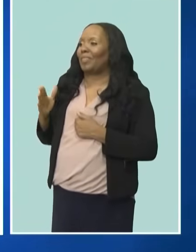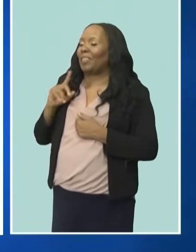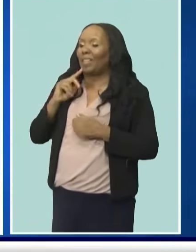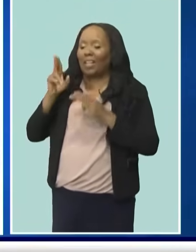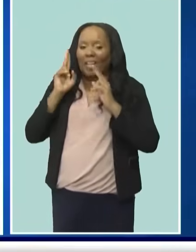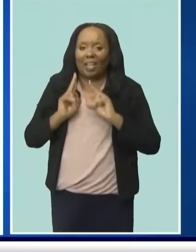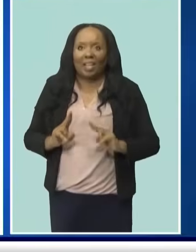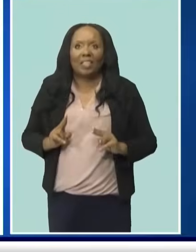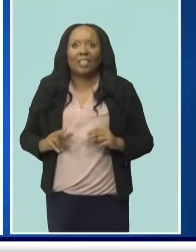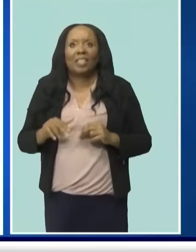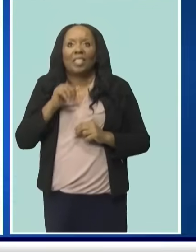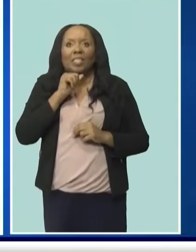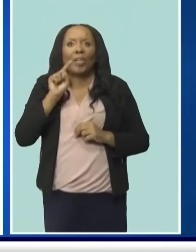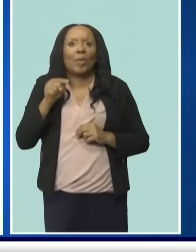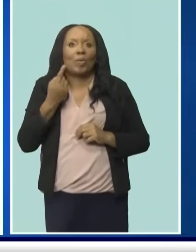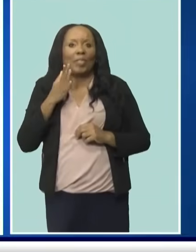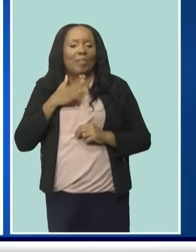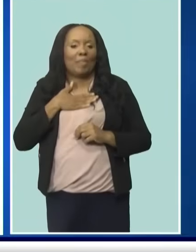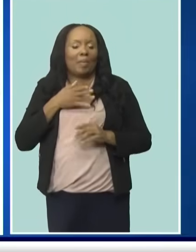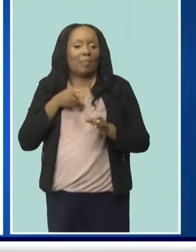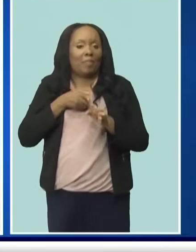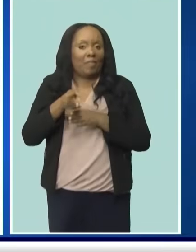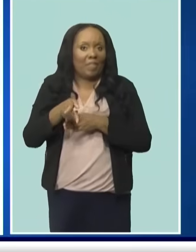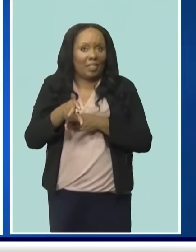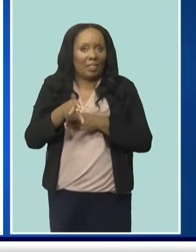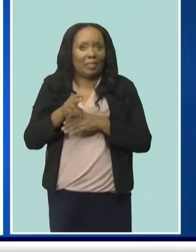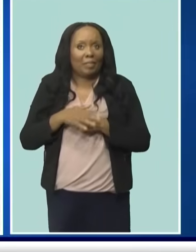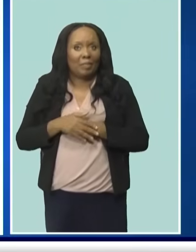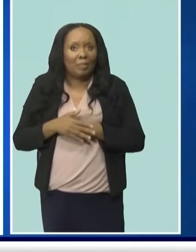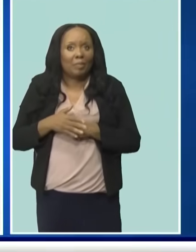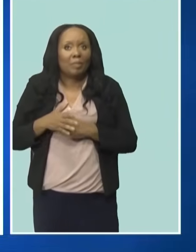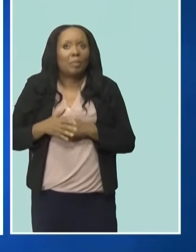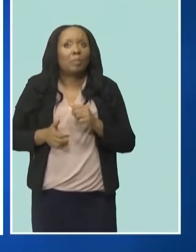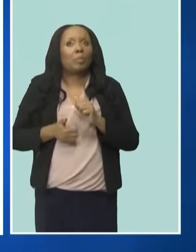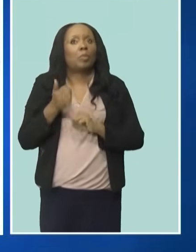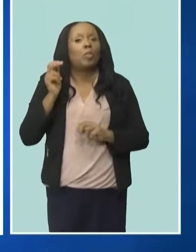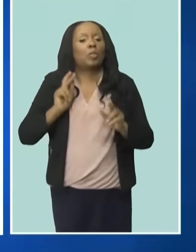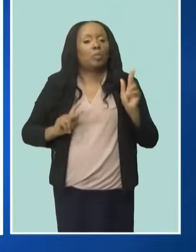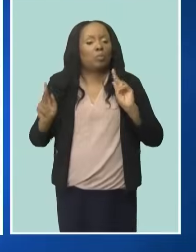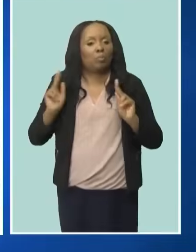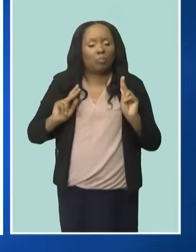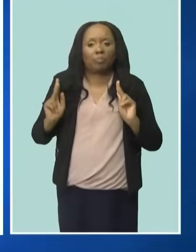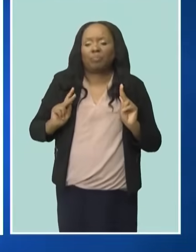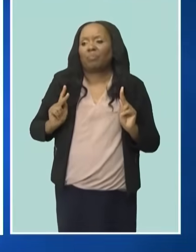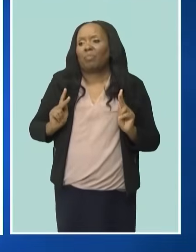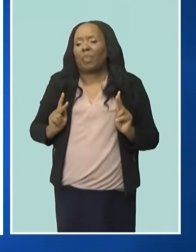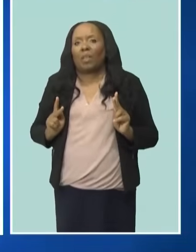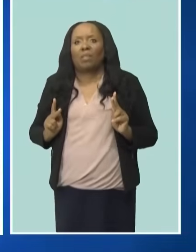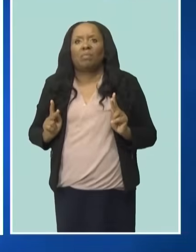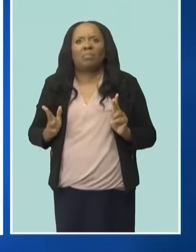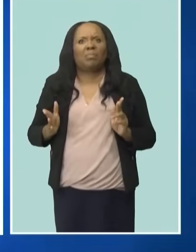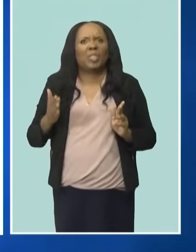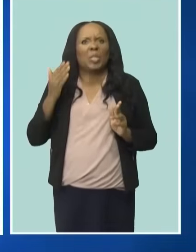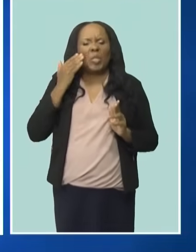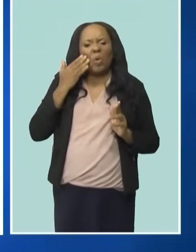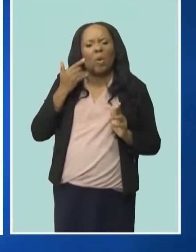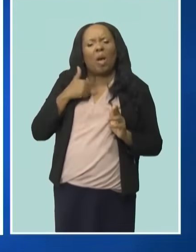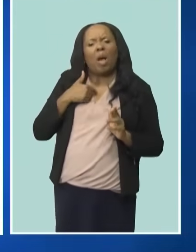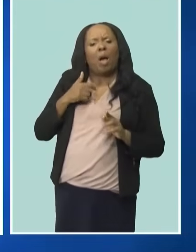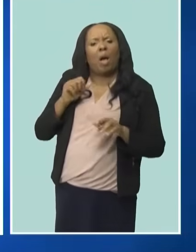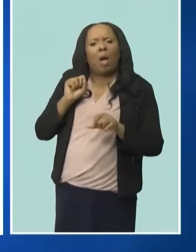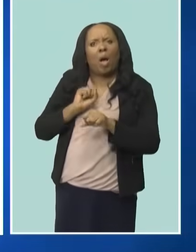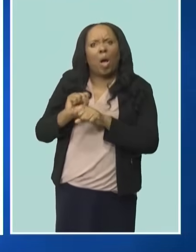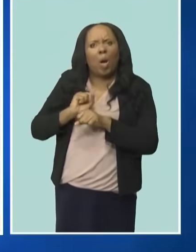not relate to my professional endeavors that most of the public would be aware of, but for an aspect of my life that many other people, apart from